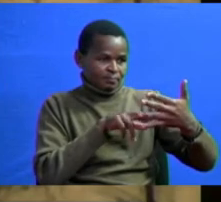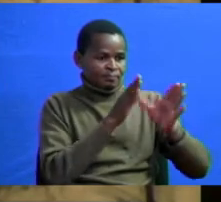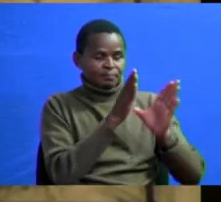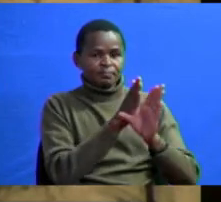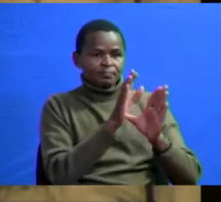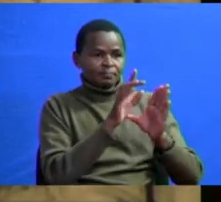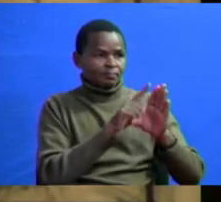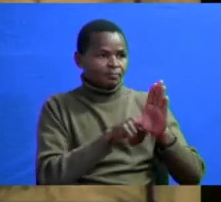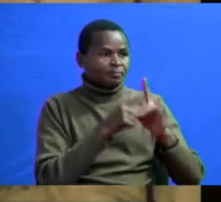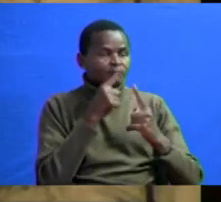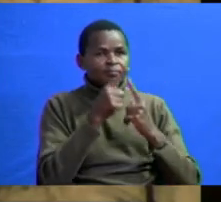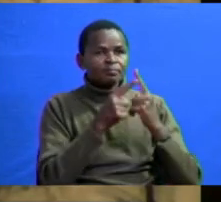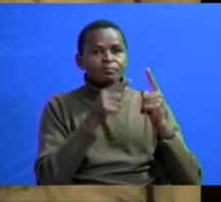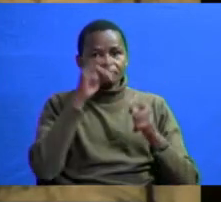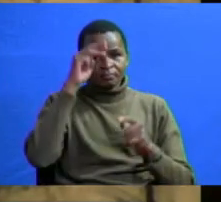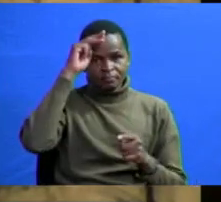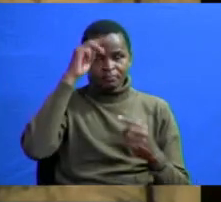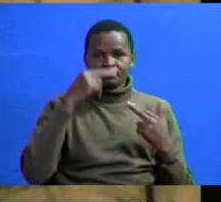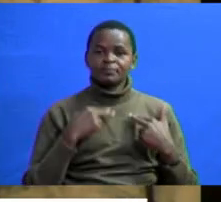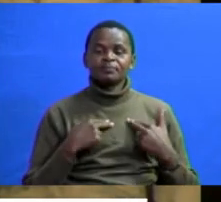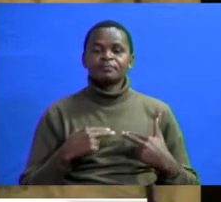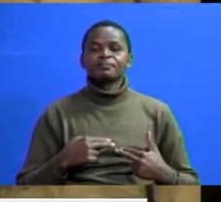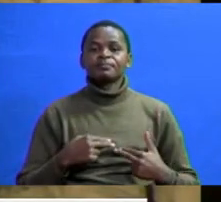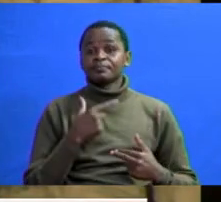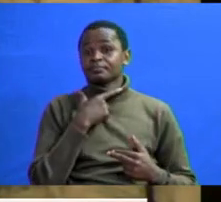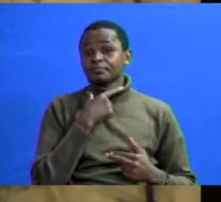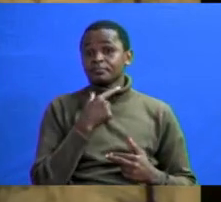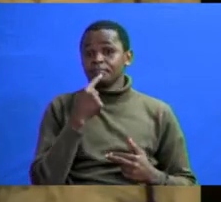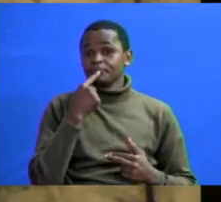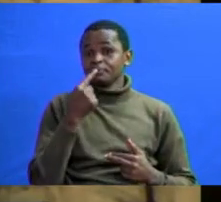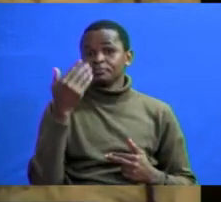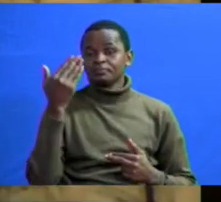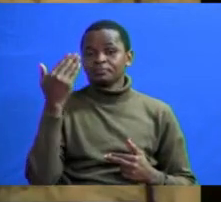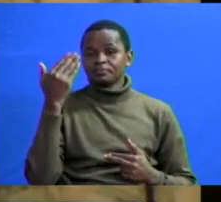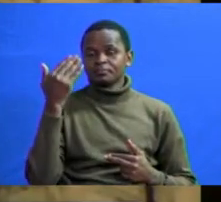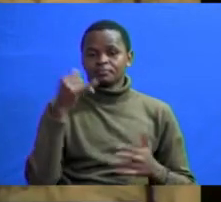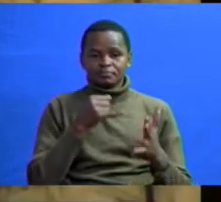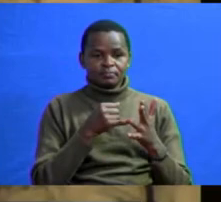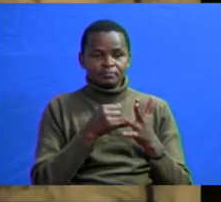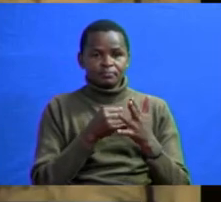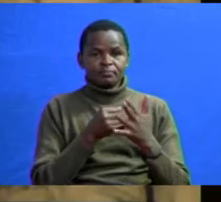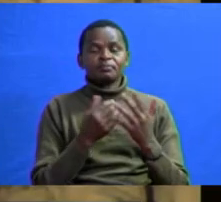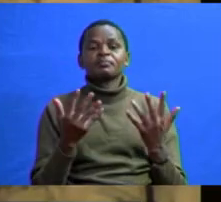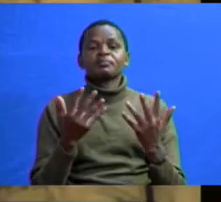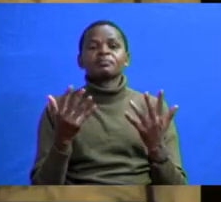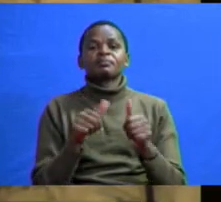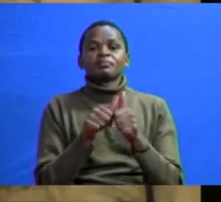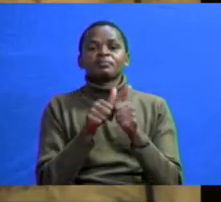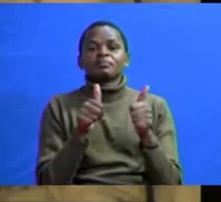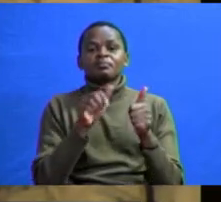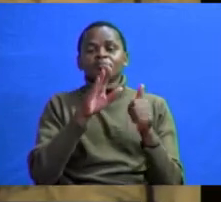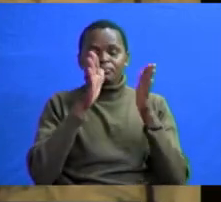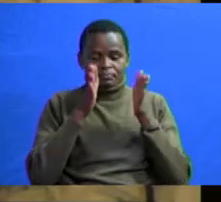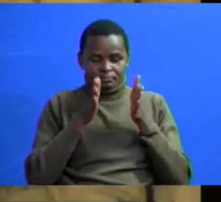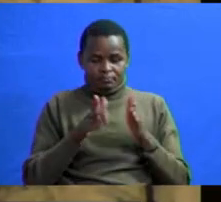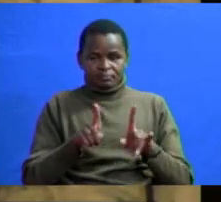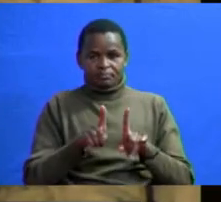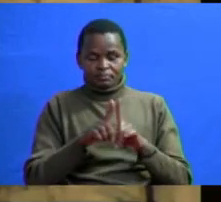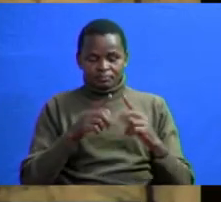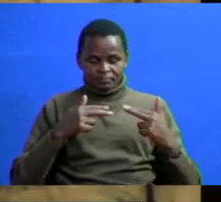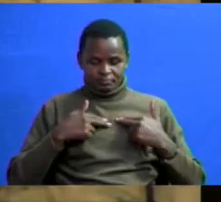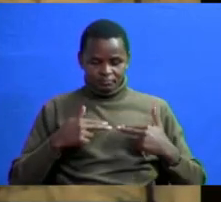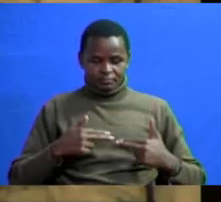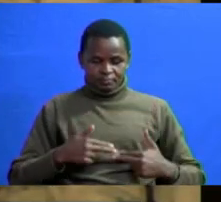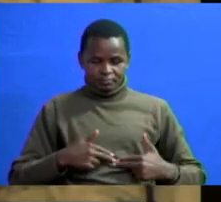talk about mental health, like I defined earlier, it is a state of well-being, just like physical health. But now we